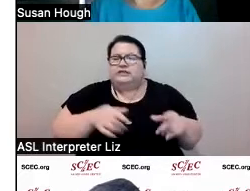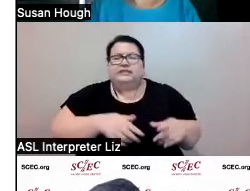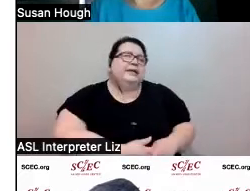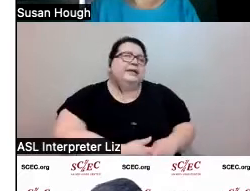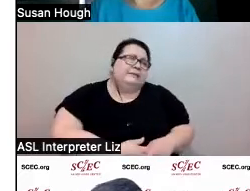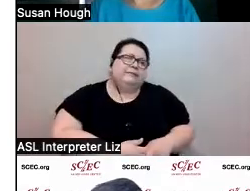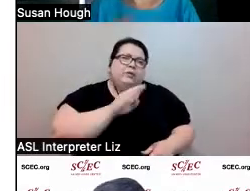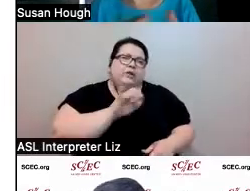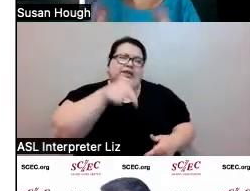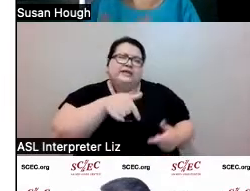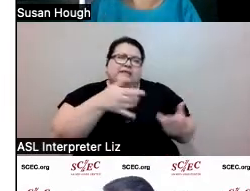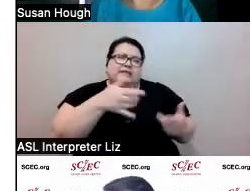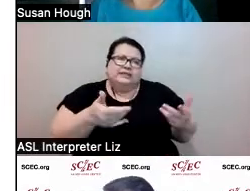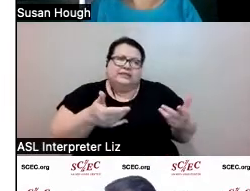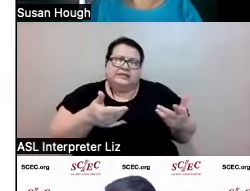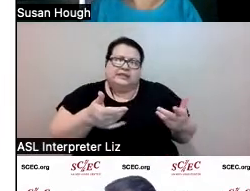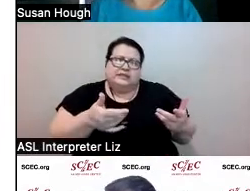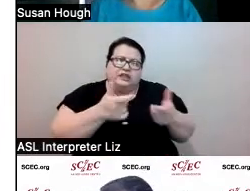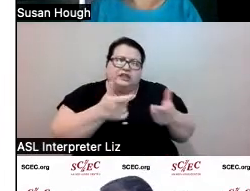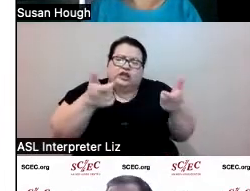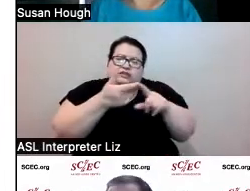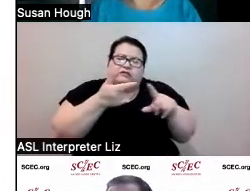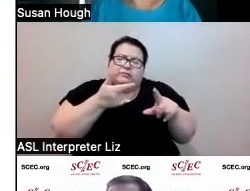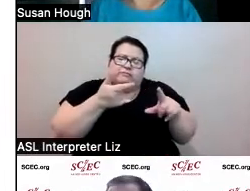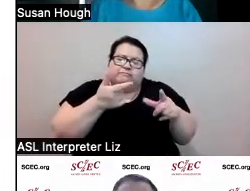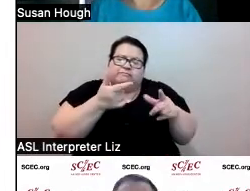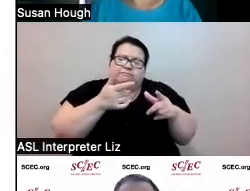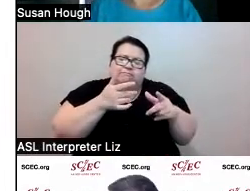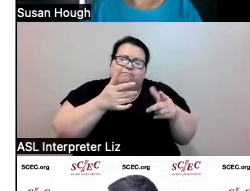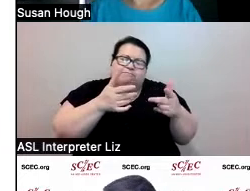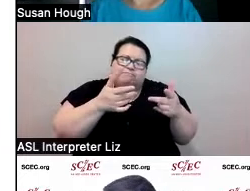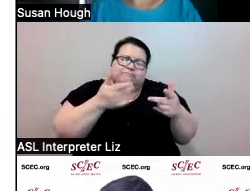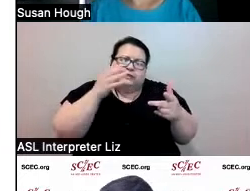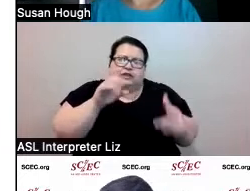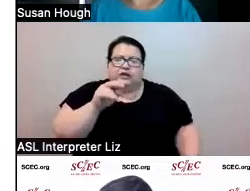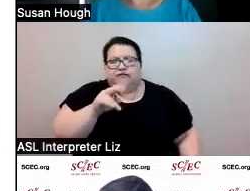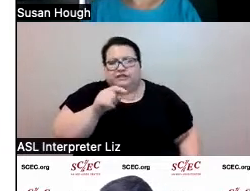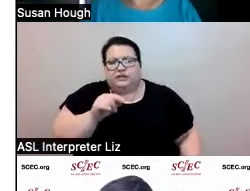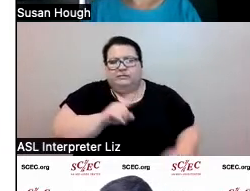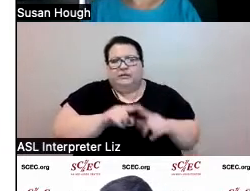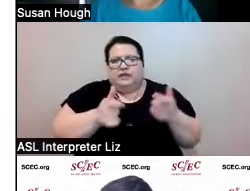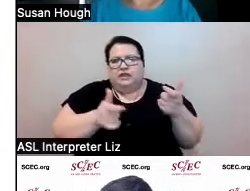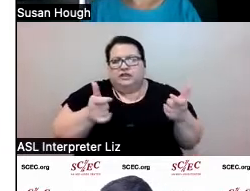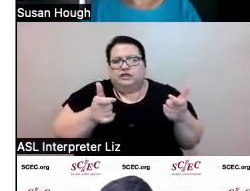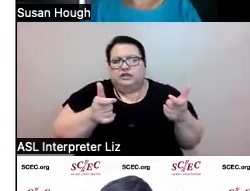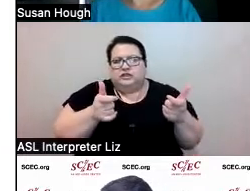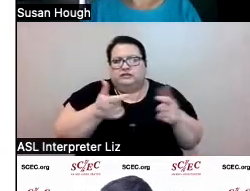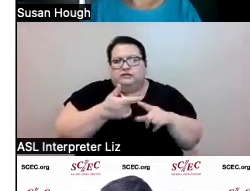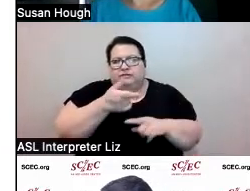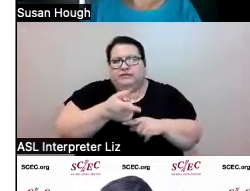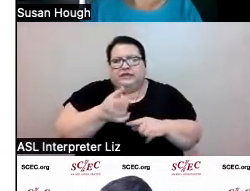this does, you know, it's largely by convention, but I think it's largely by convention, but I